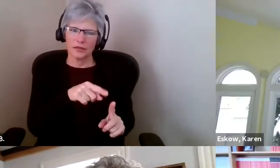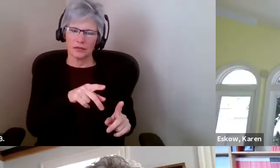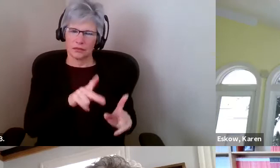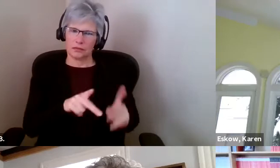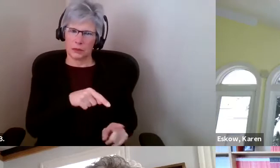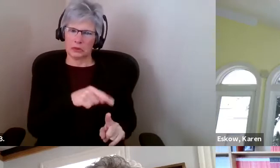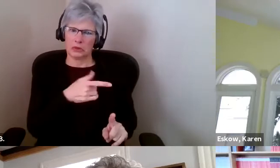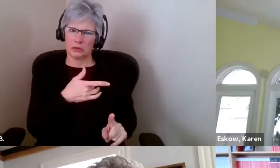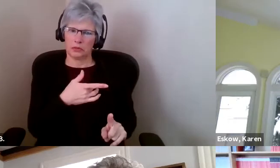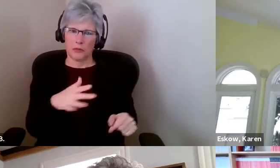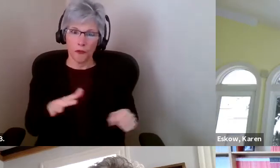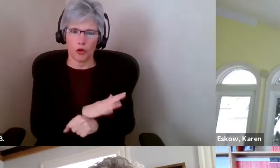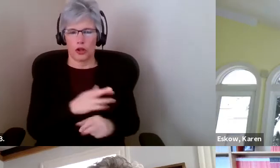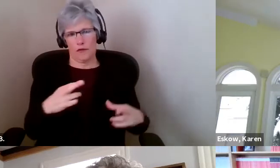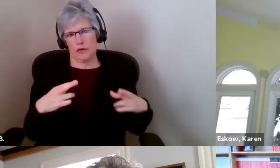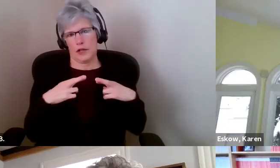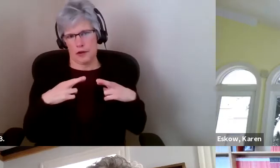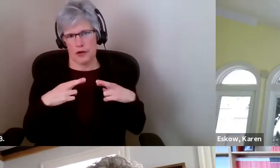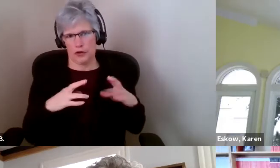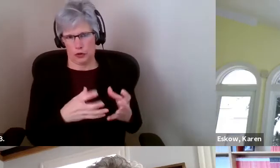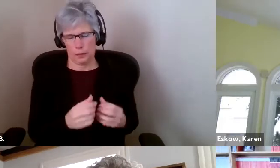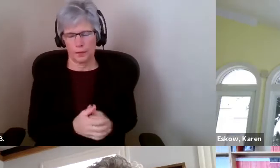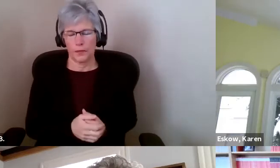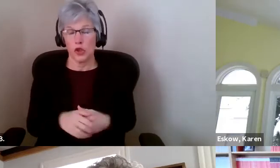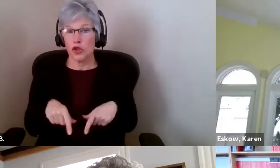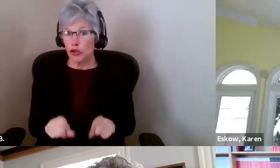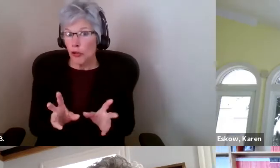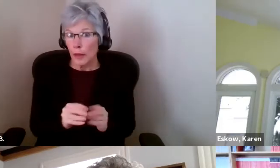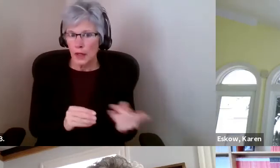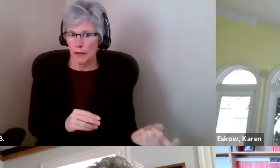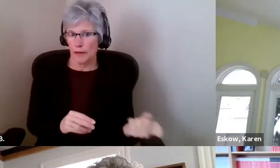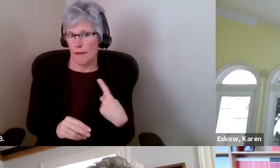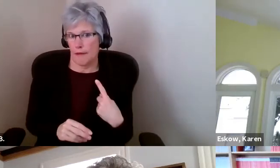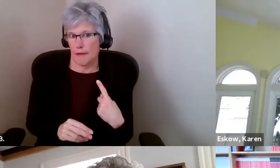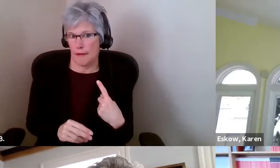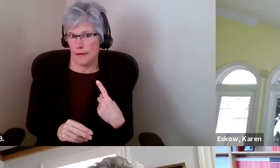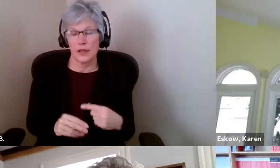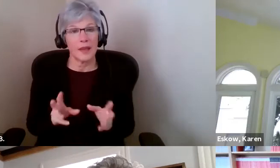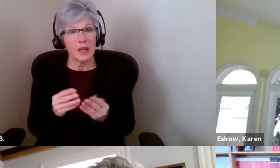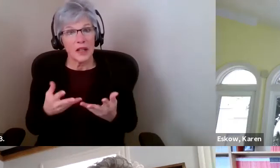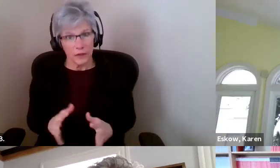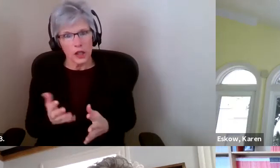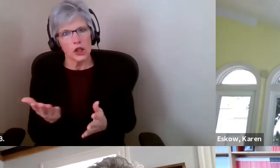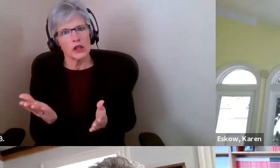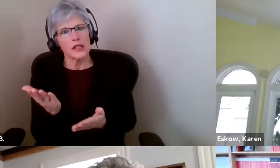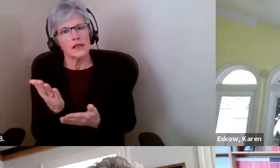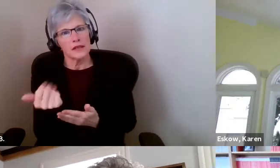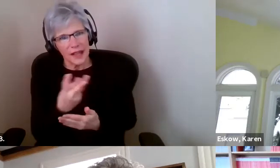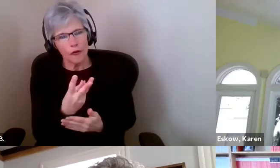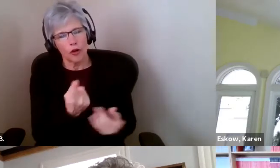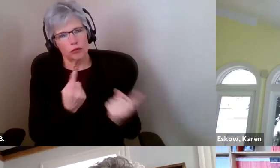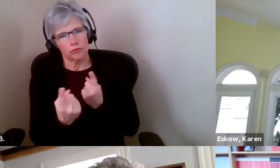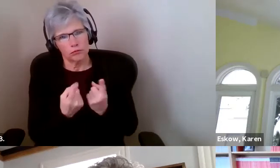And so they asked me in the meeting, and then afterwards, several of them approached me and asked me if I would